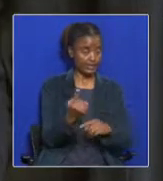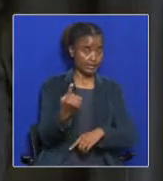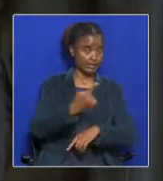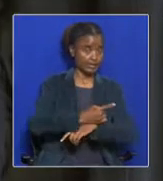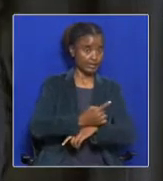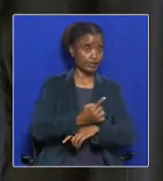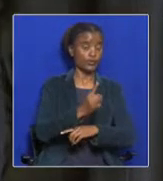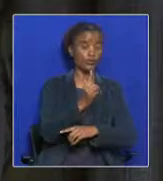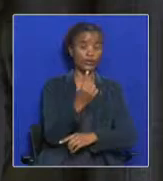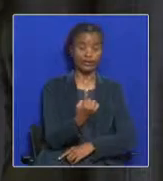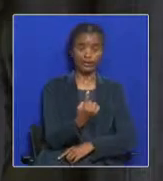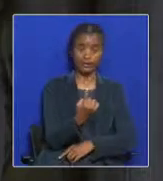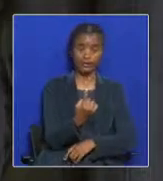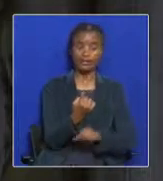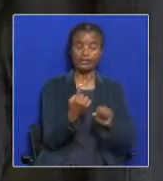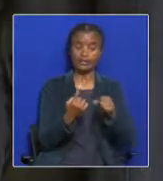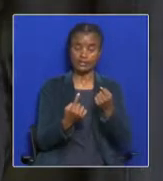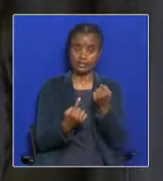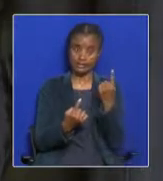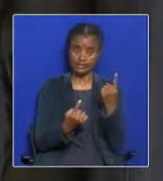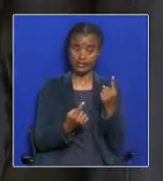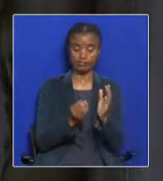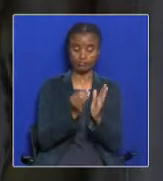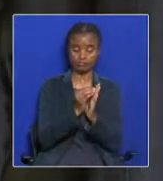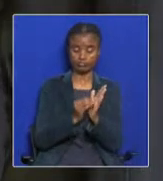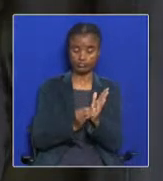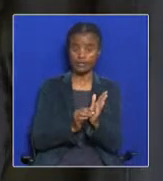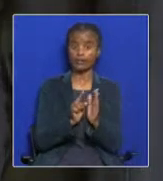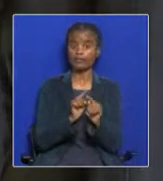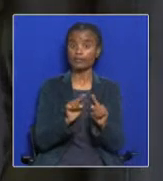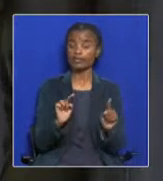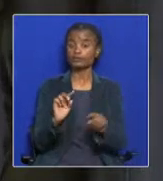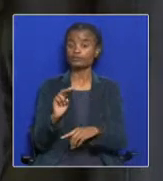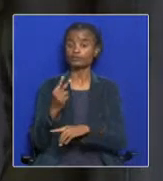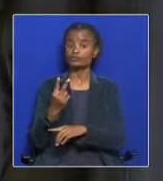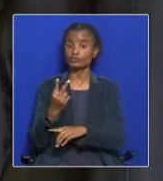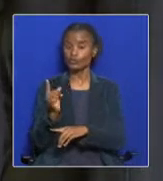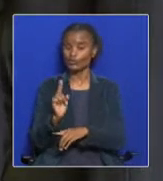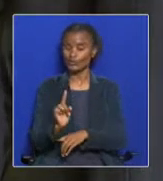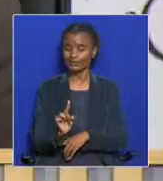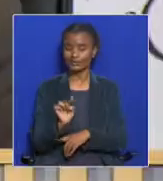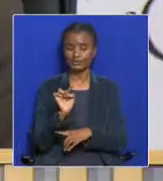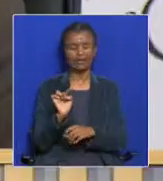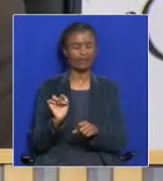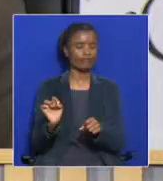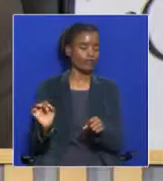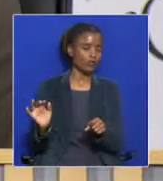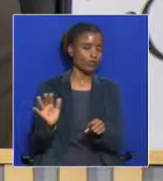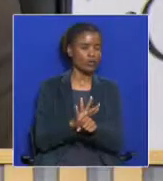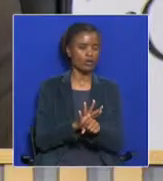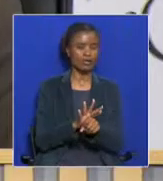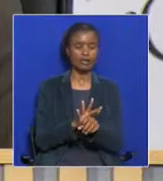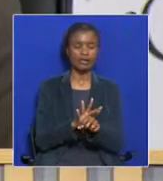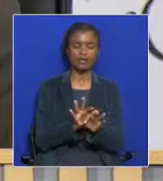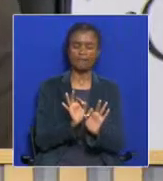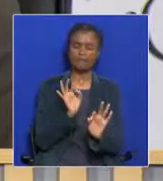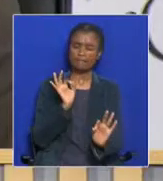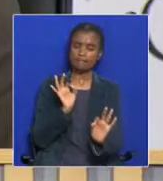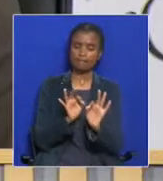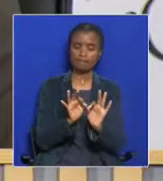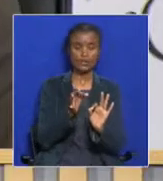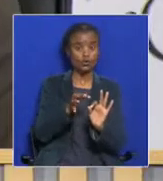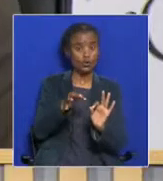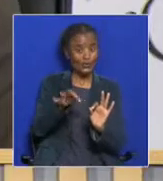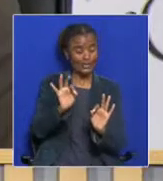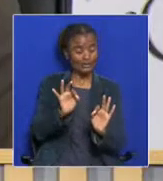But two, it doesn't accurately or fully account for what happened. You are